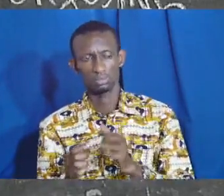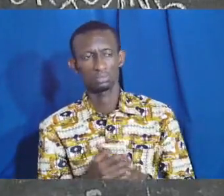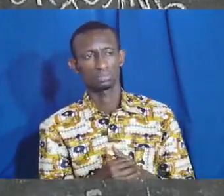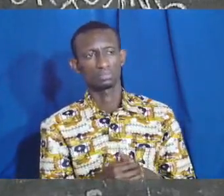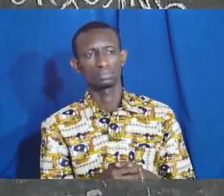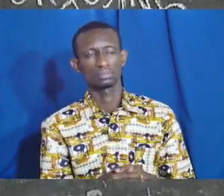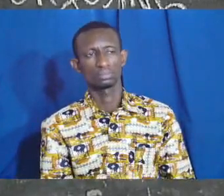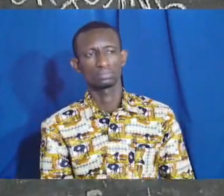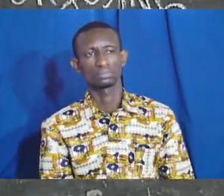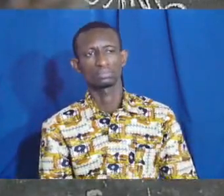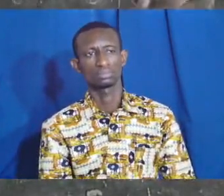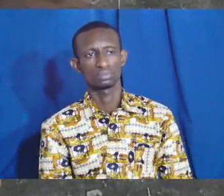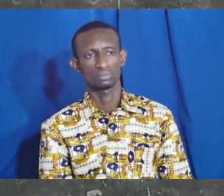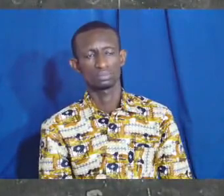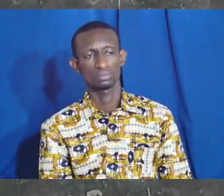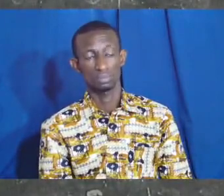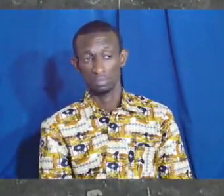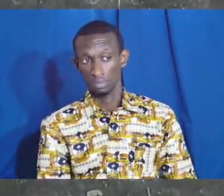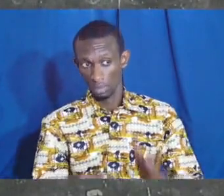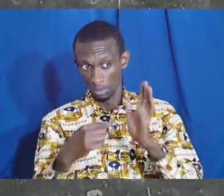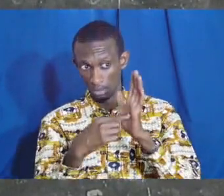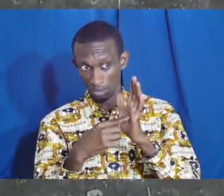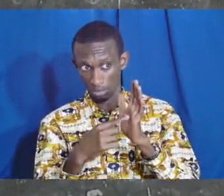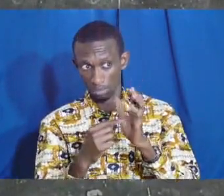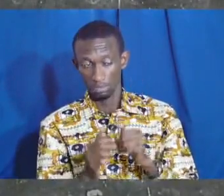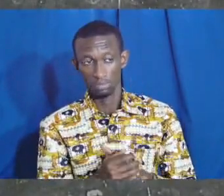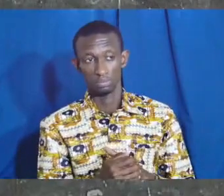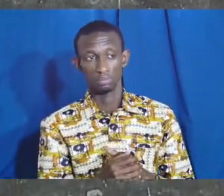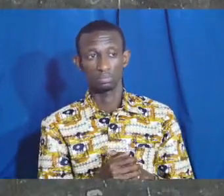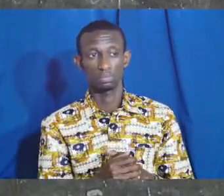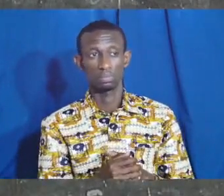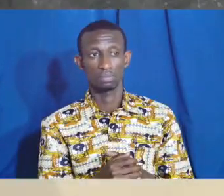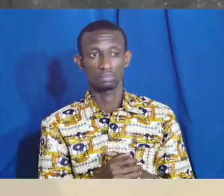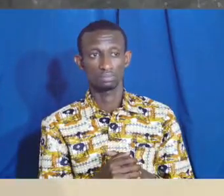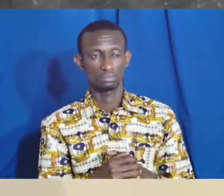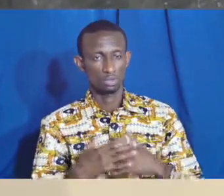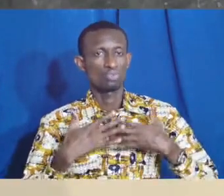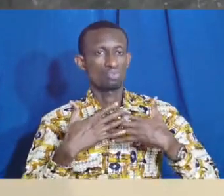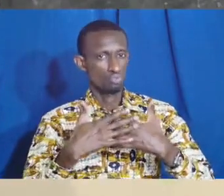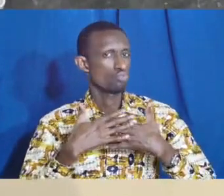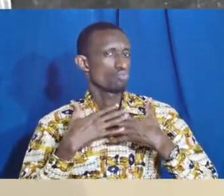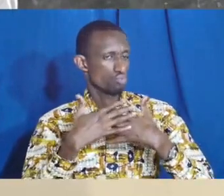enzymes. Examples of intracellular enzymes. We have respiratory enzymes.